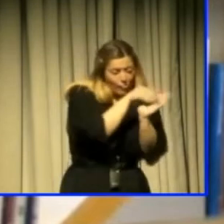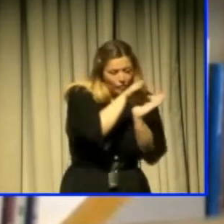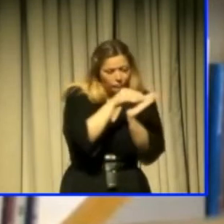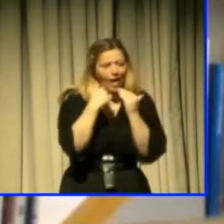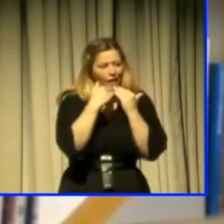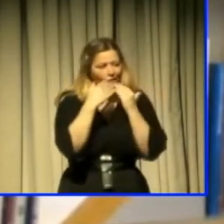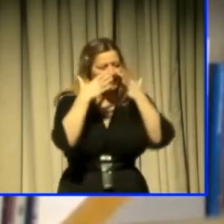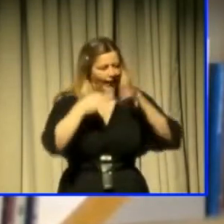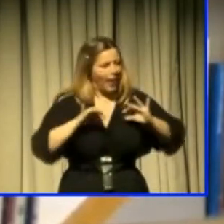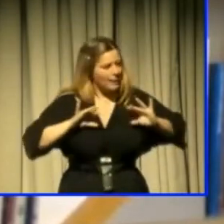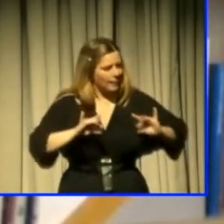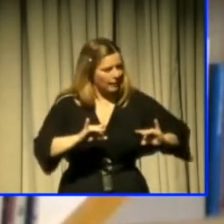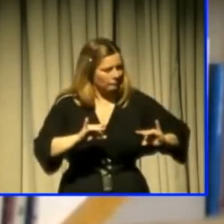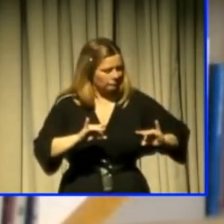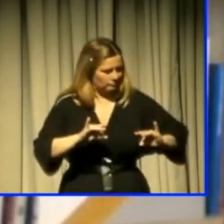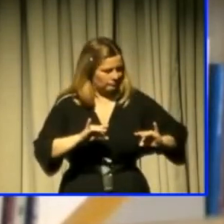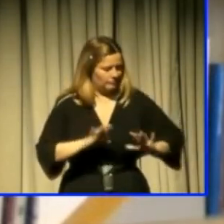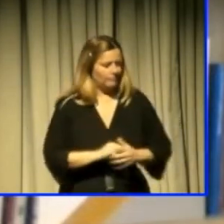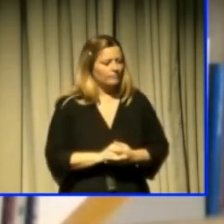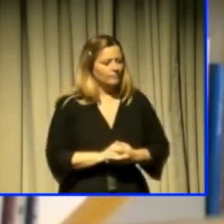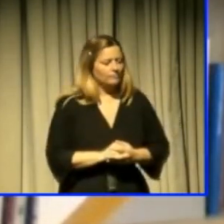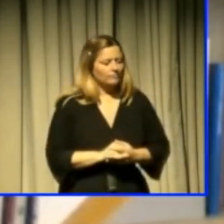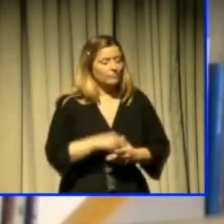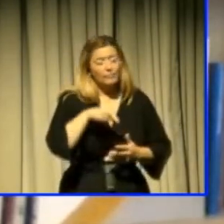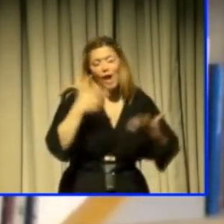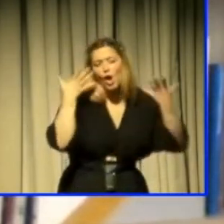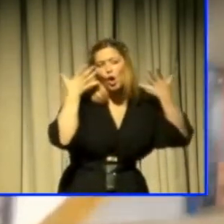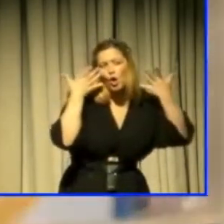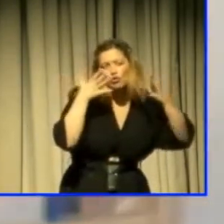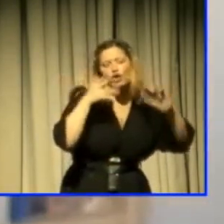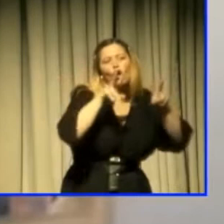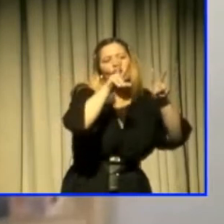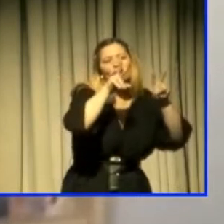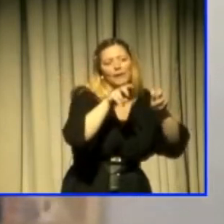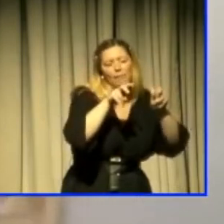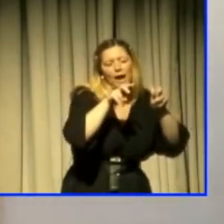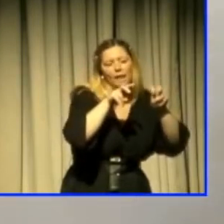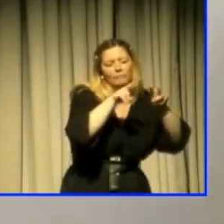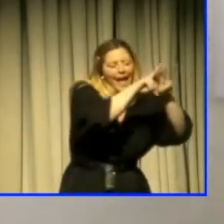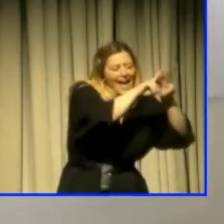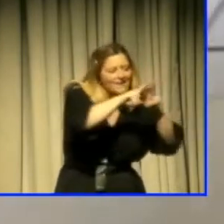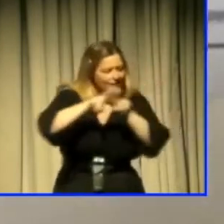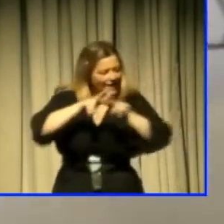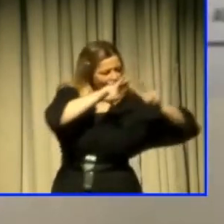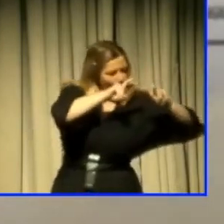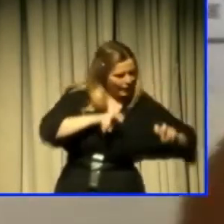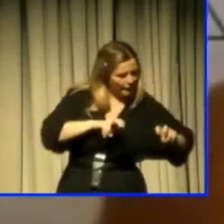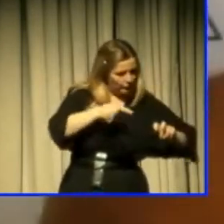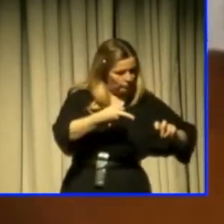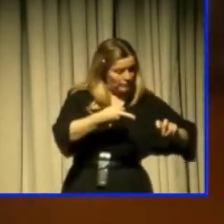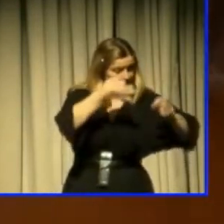So that's one tip about the scanning. So when you do a lot of scanning, this is what you will get. I will just take you into my